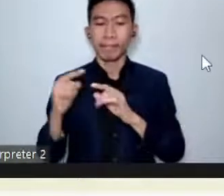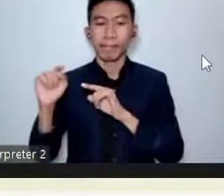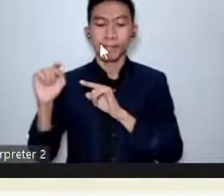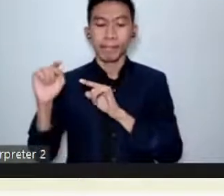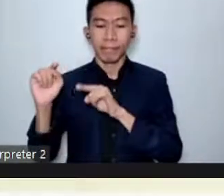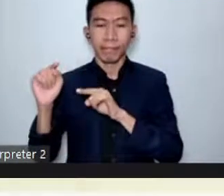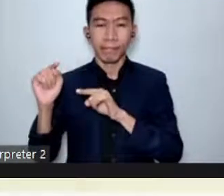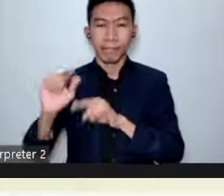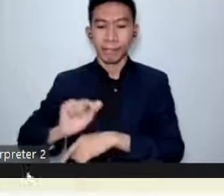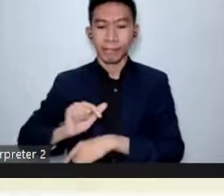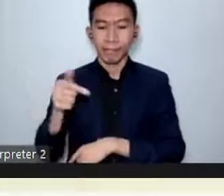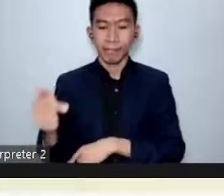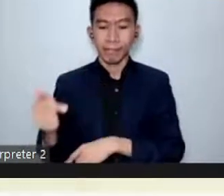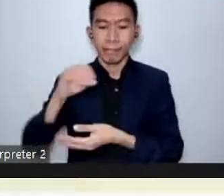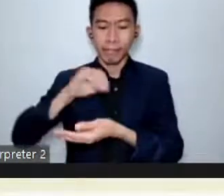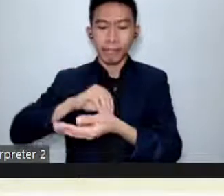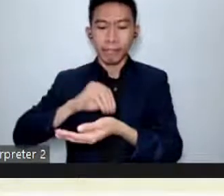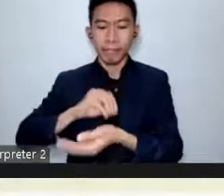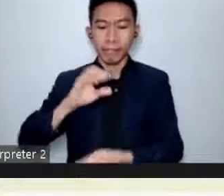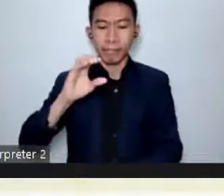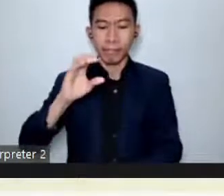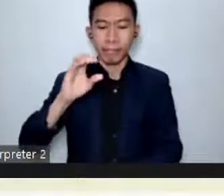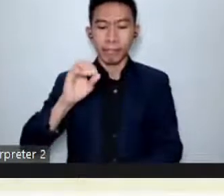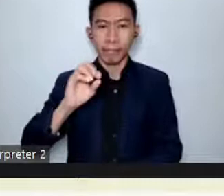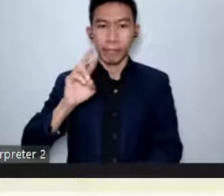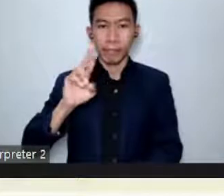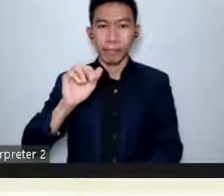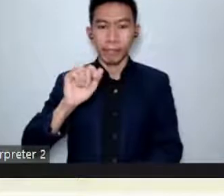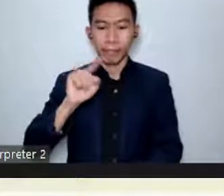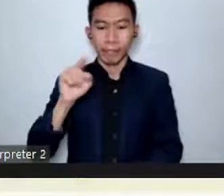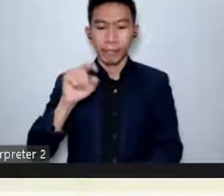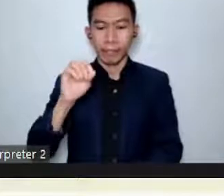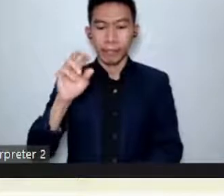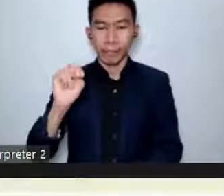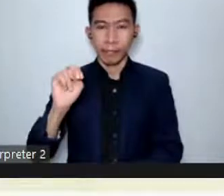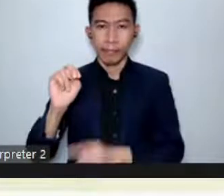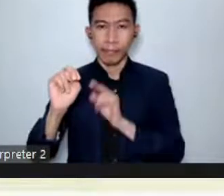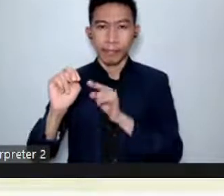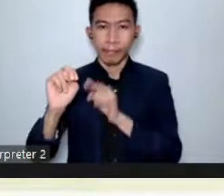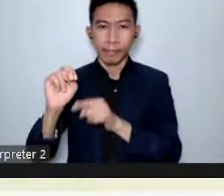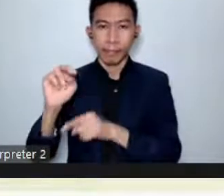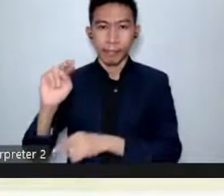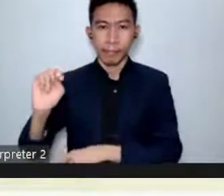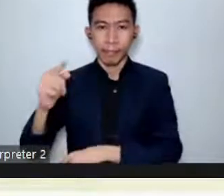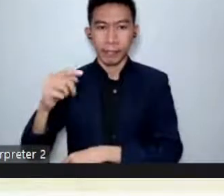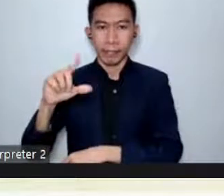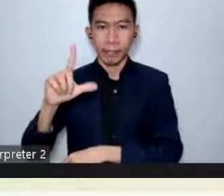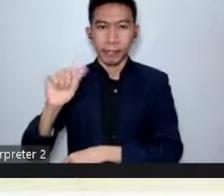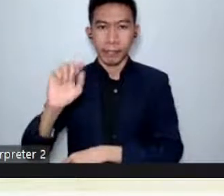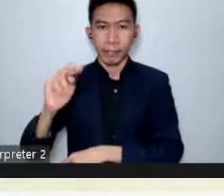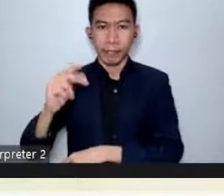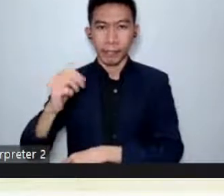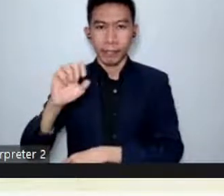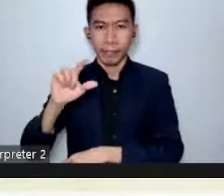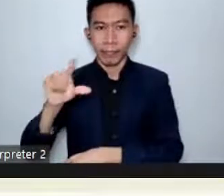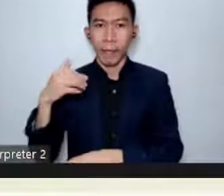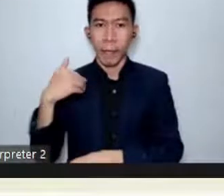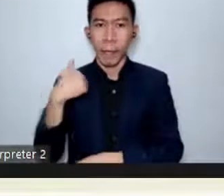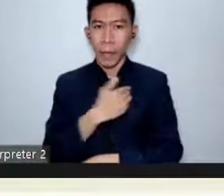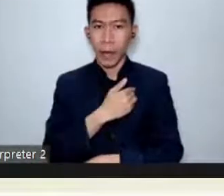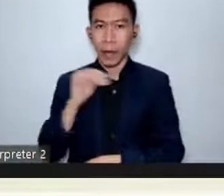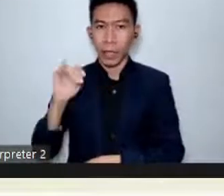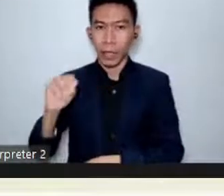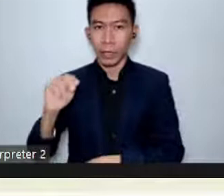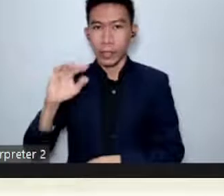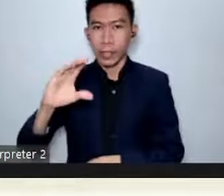the floor to Dr. Corazon Nelangel, a member of the National Integrated Cancer Control Council and also the